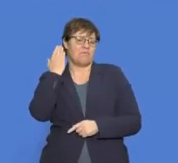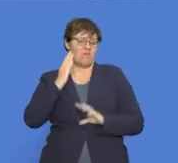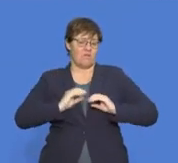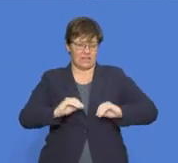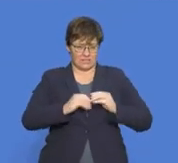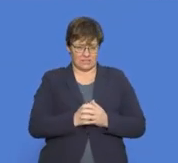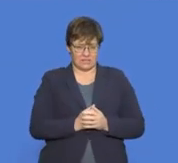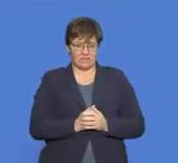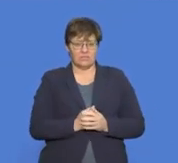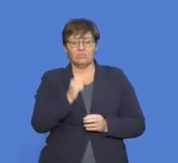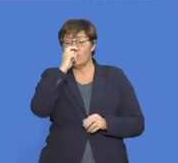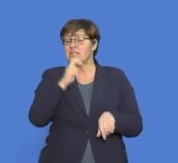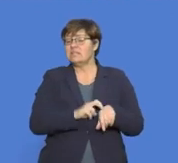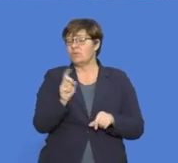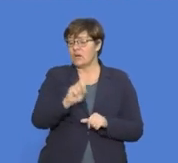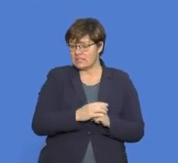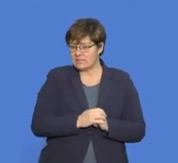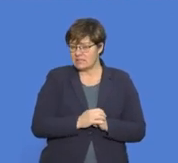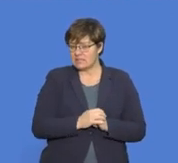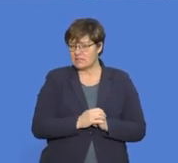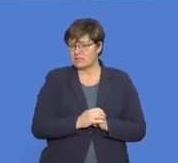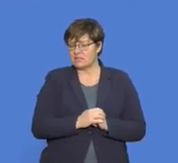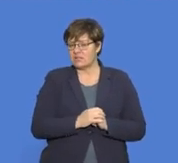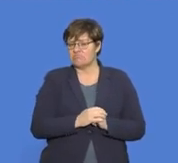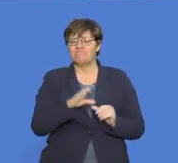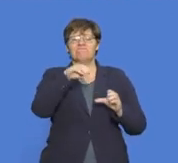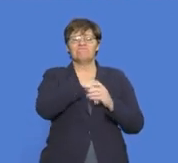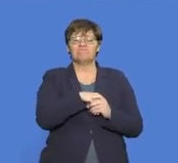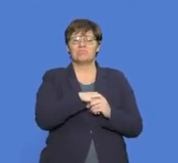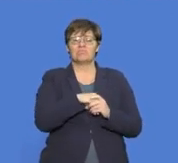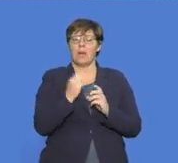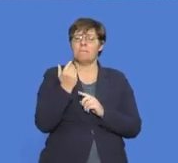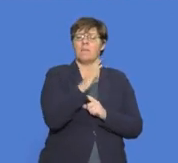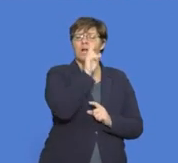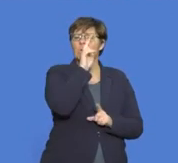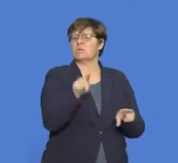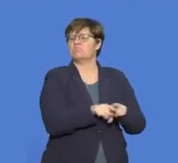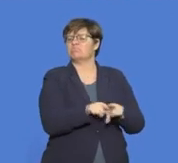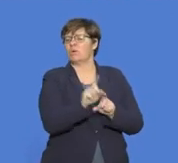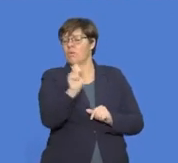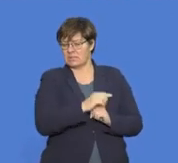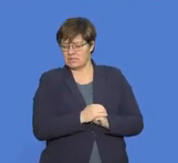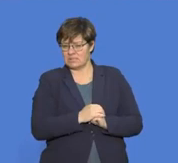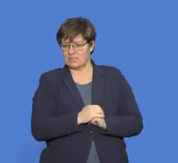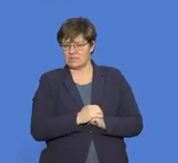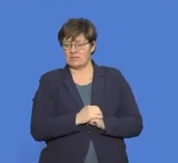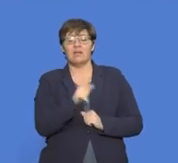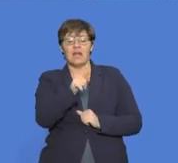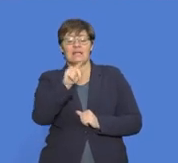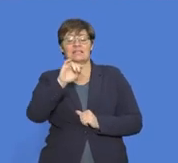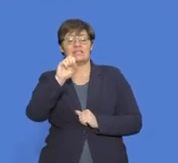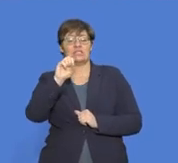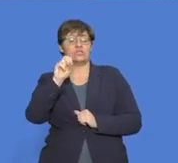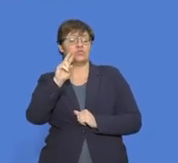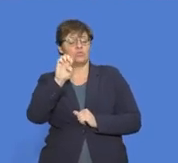example, you need to know what all the different parts of the plant look like and what types of tissues are found in them.